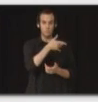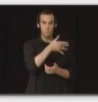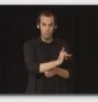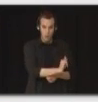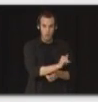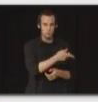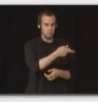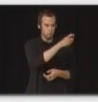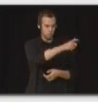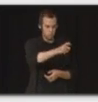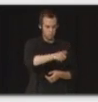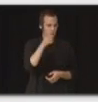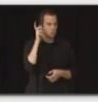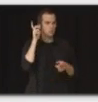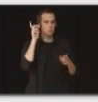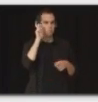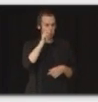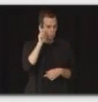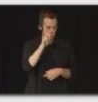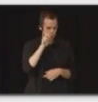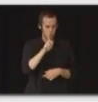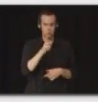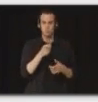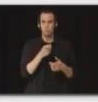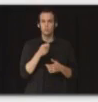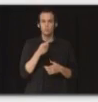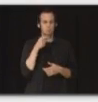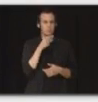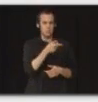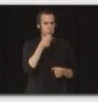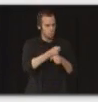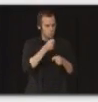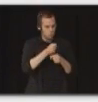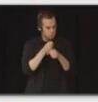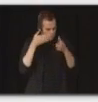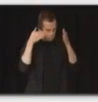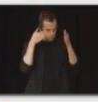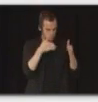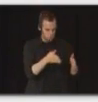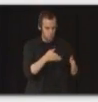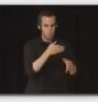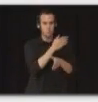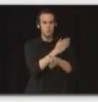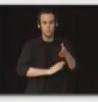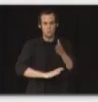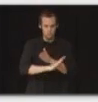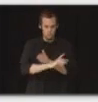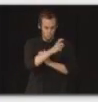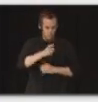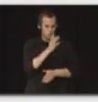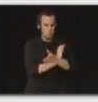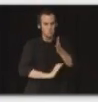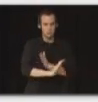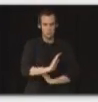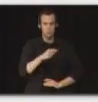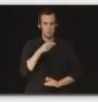architectural accessibility. We are lucky enough to have teachers and PhD students who are already working